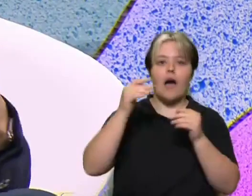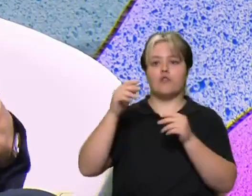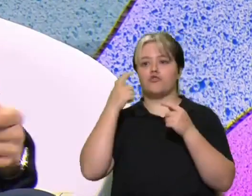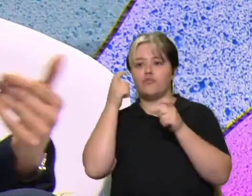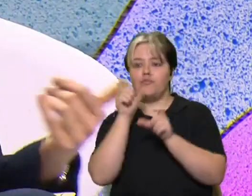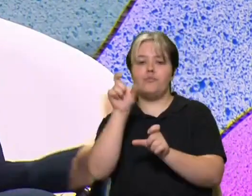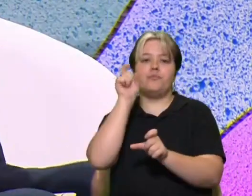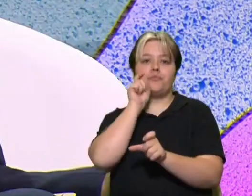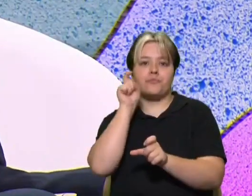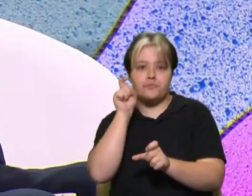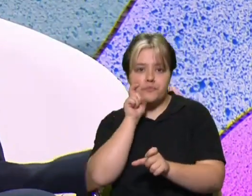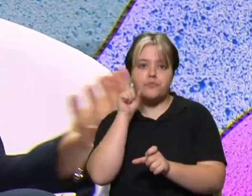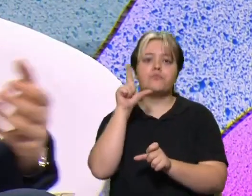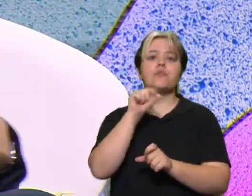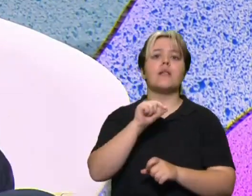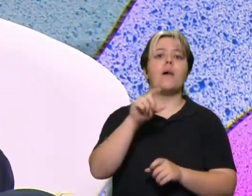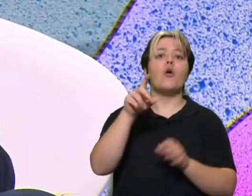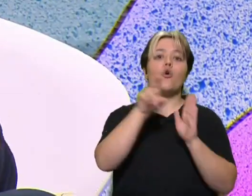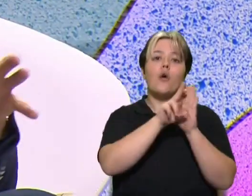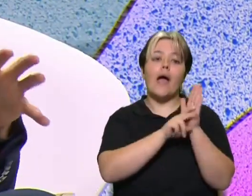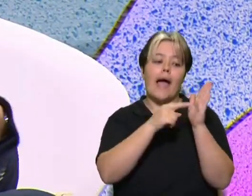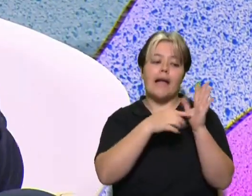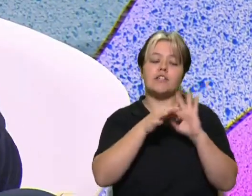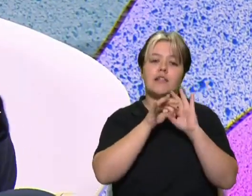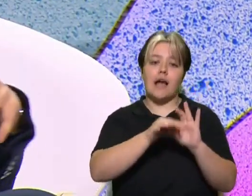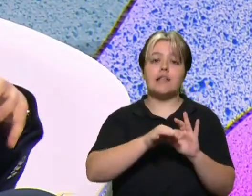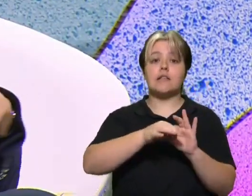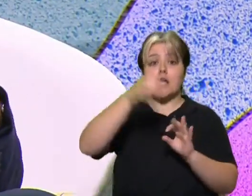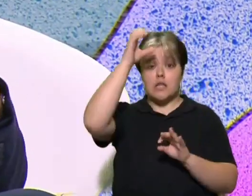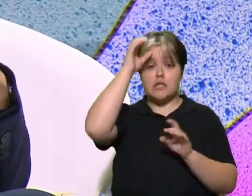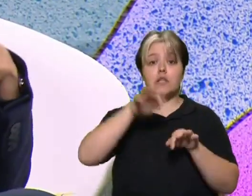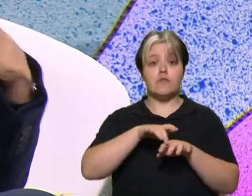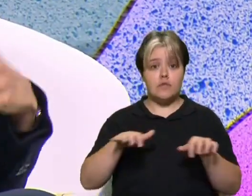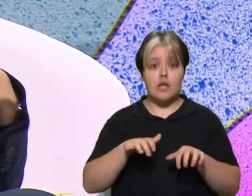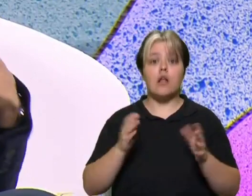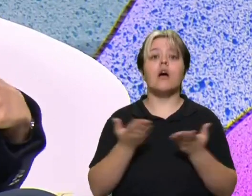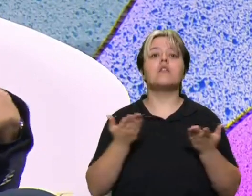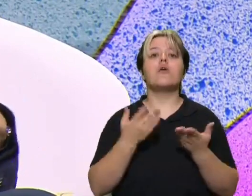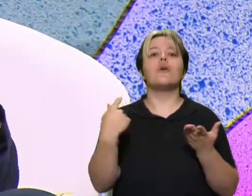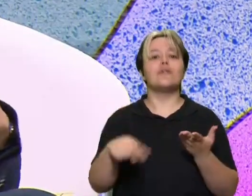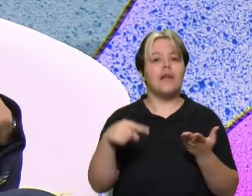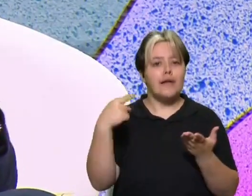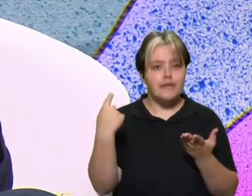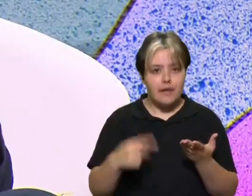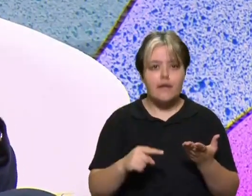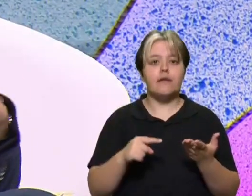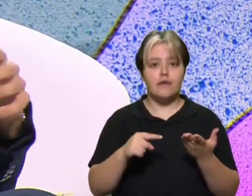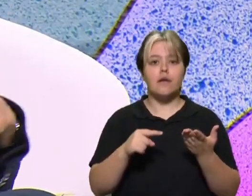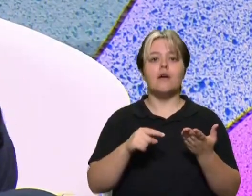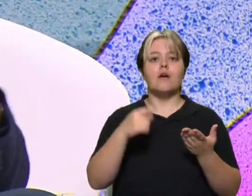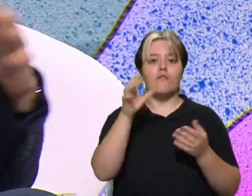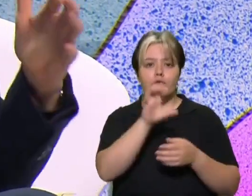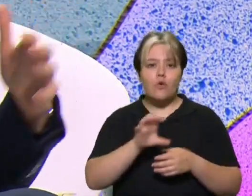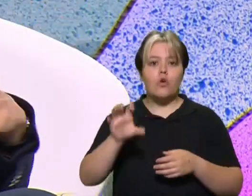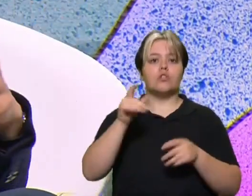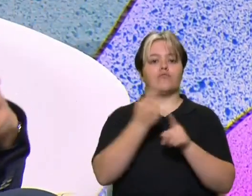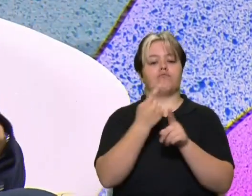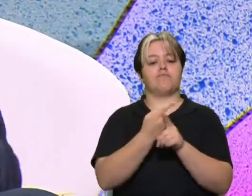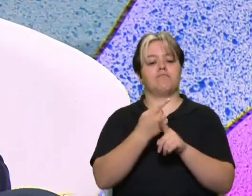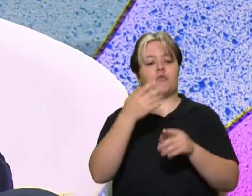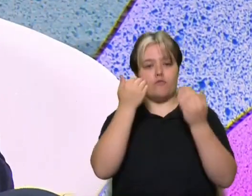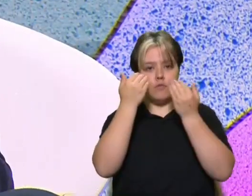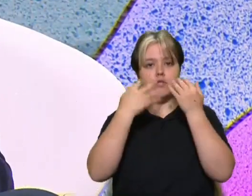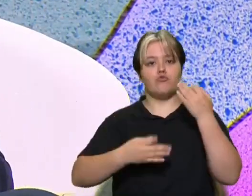protection, data governance, AI regulation. So there are legal